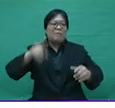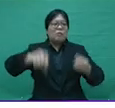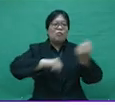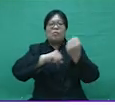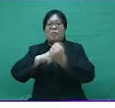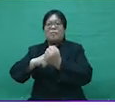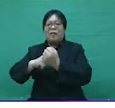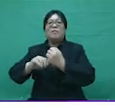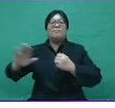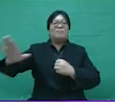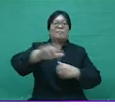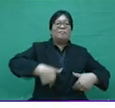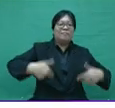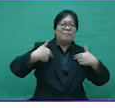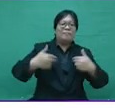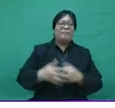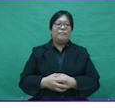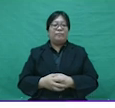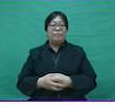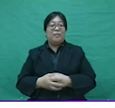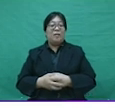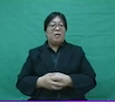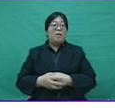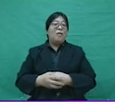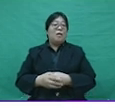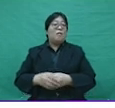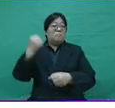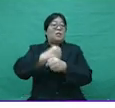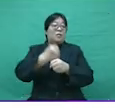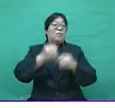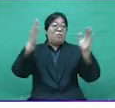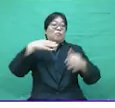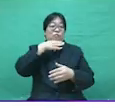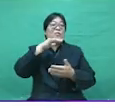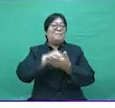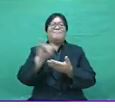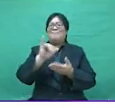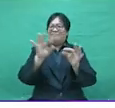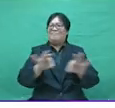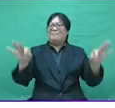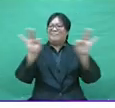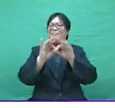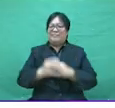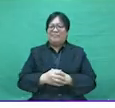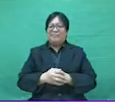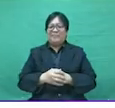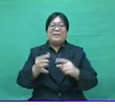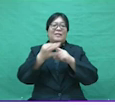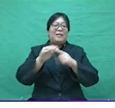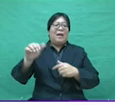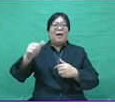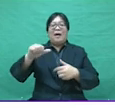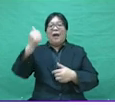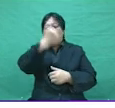need support at the end of their lifespan. The employment of young workers is the other side, especially in Africa